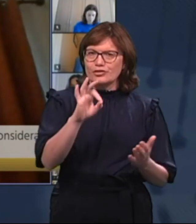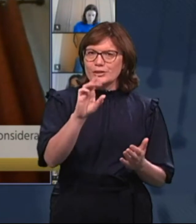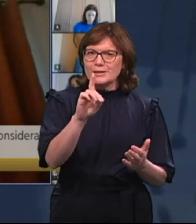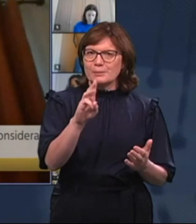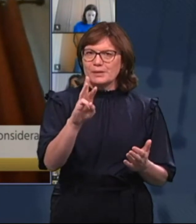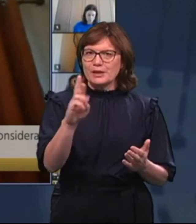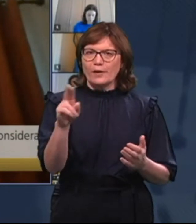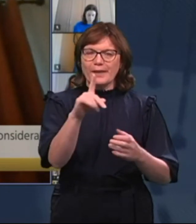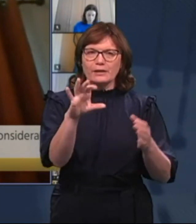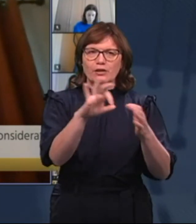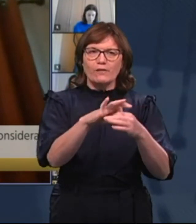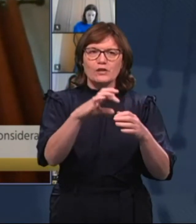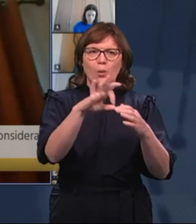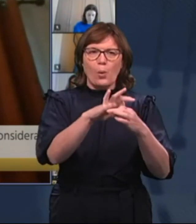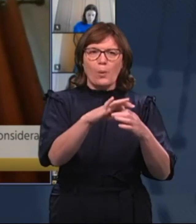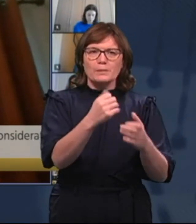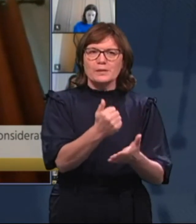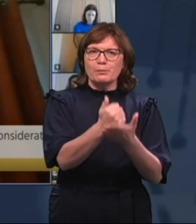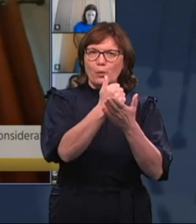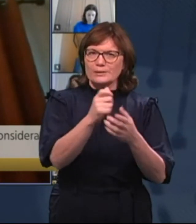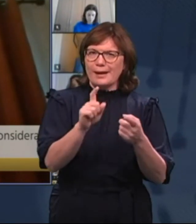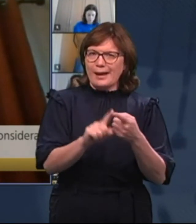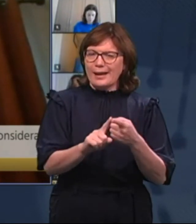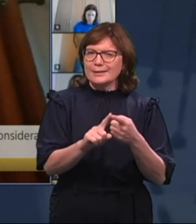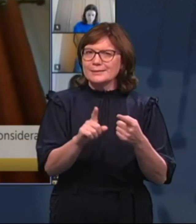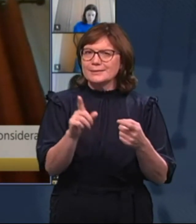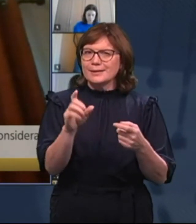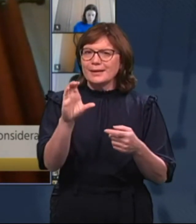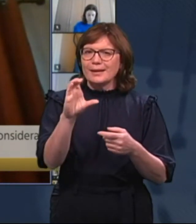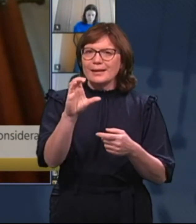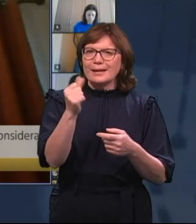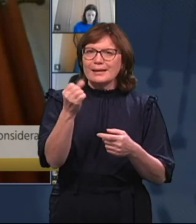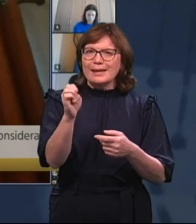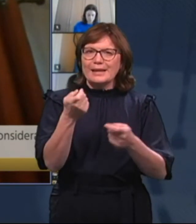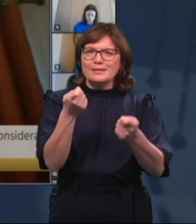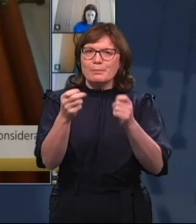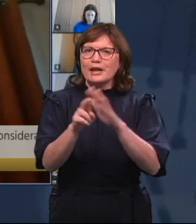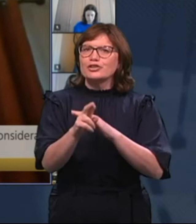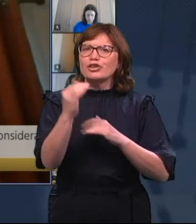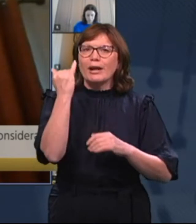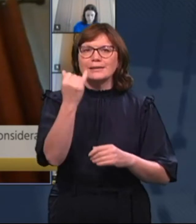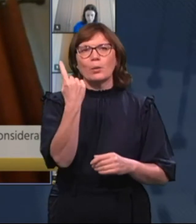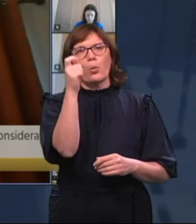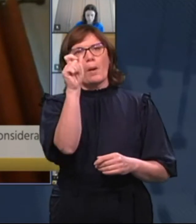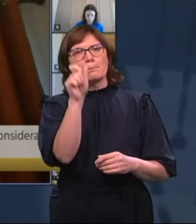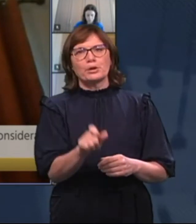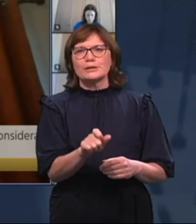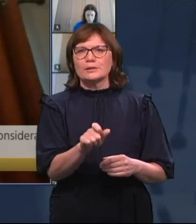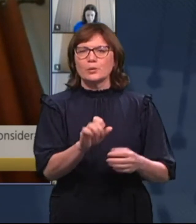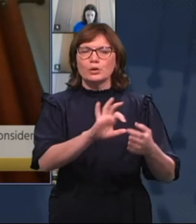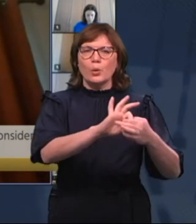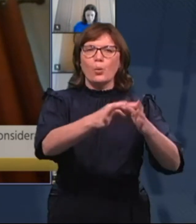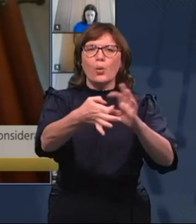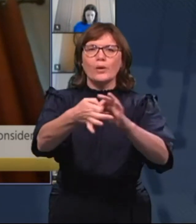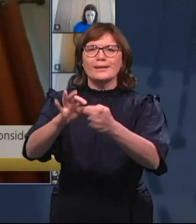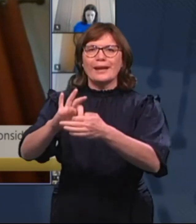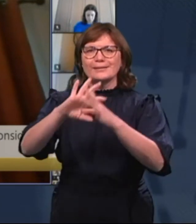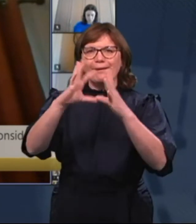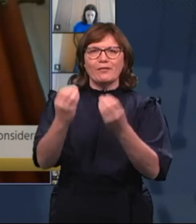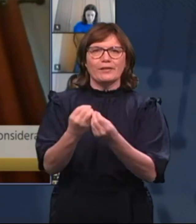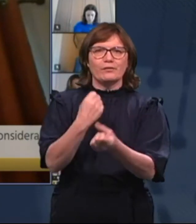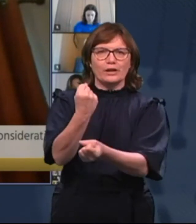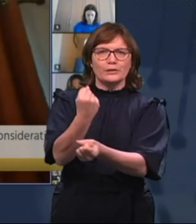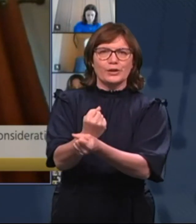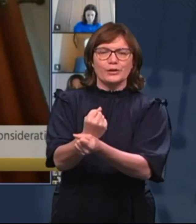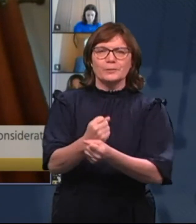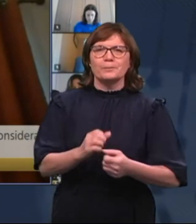home support and that area of the case manager's role and how difficult it is. And the